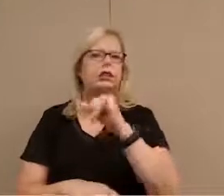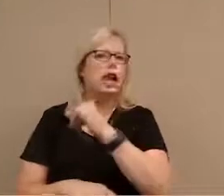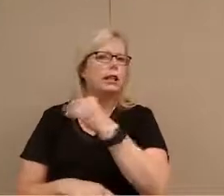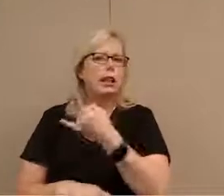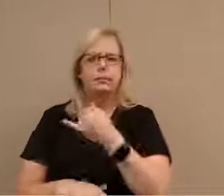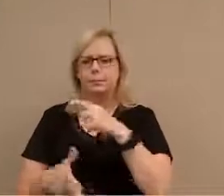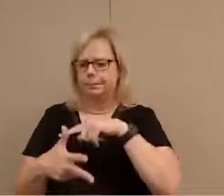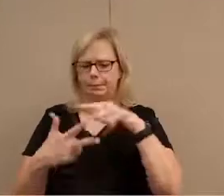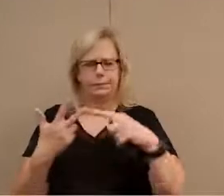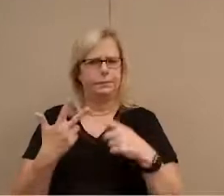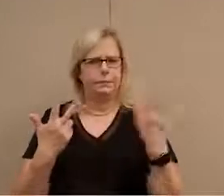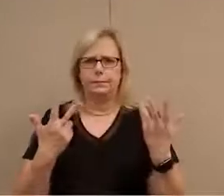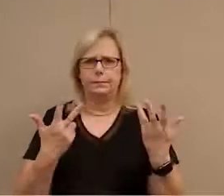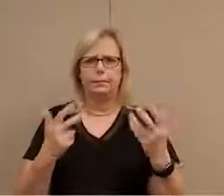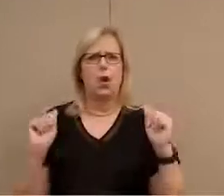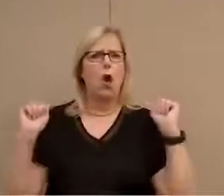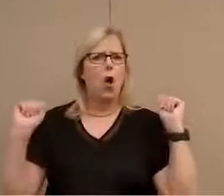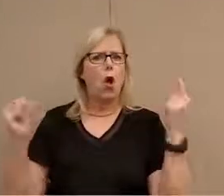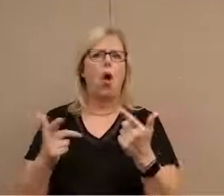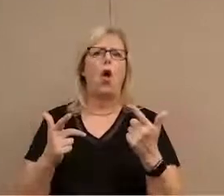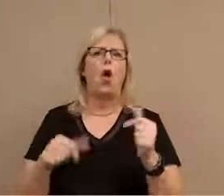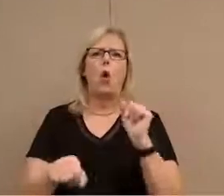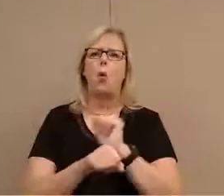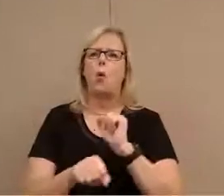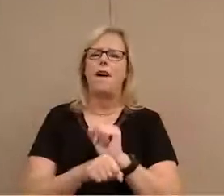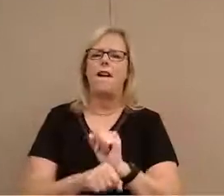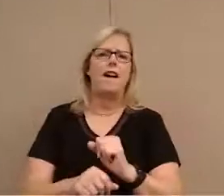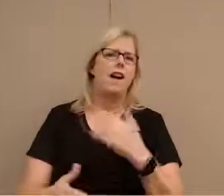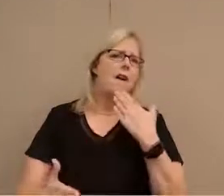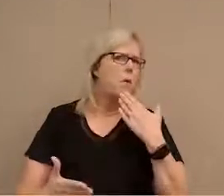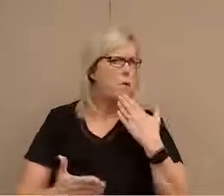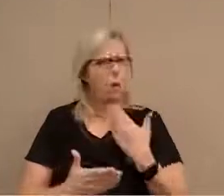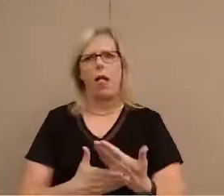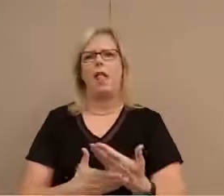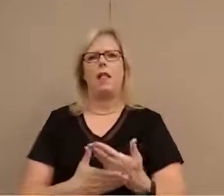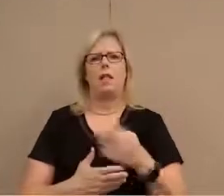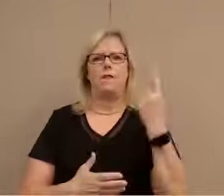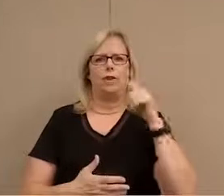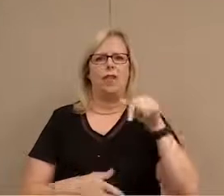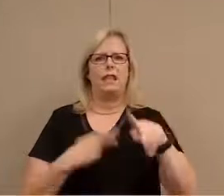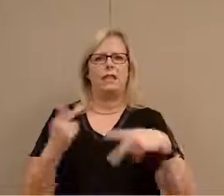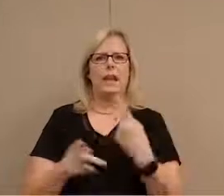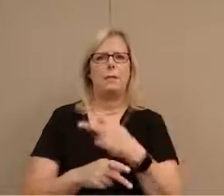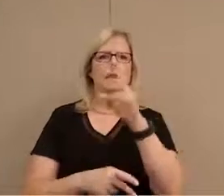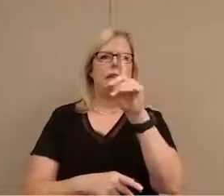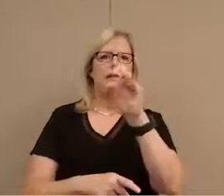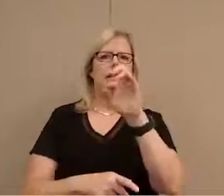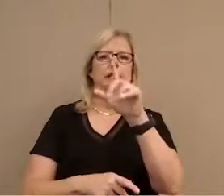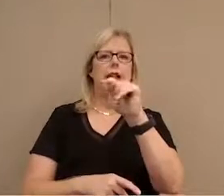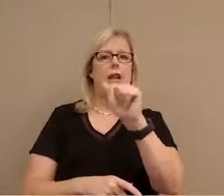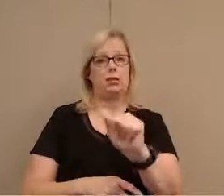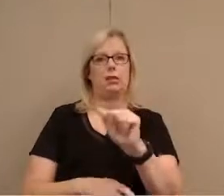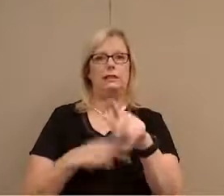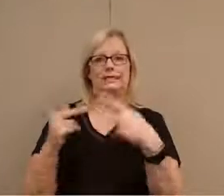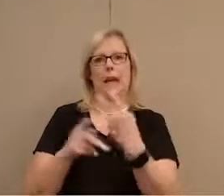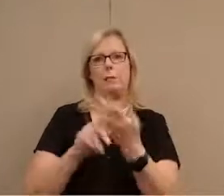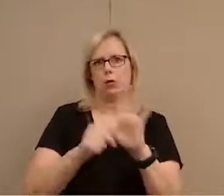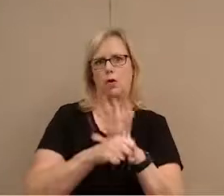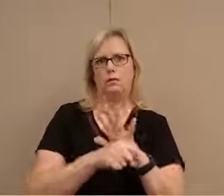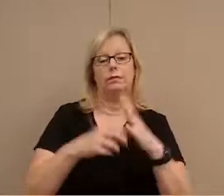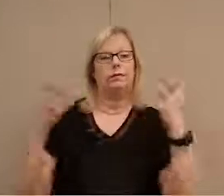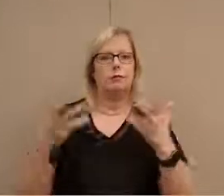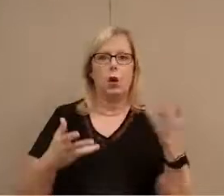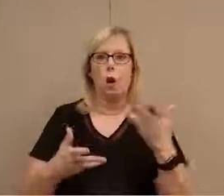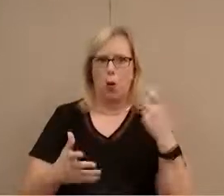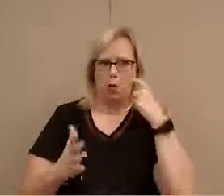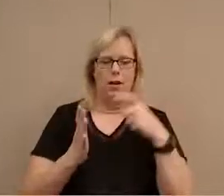J&J vaccine, all work extremely well for this Delta variant. So what